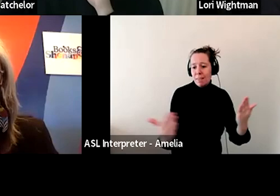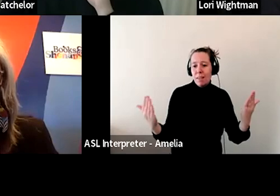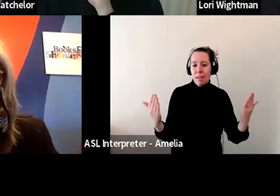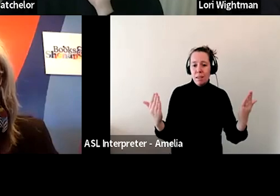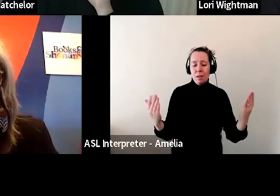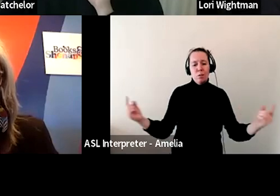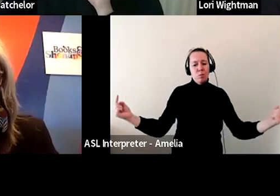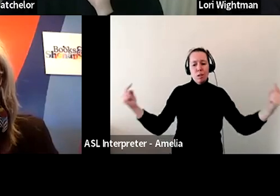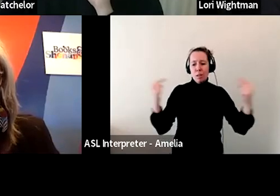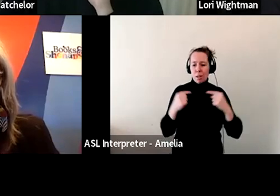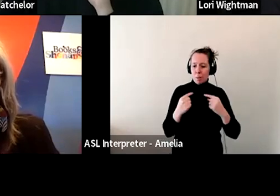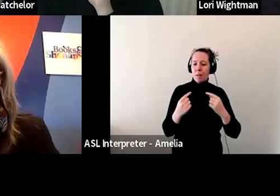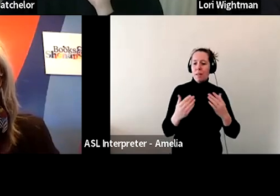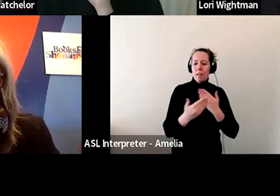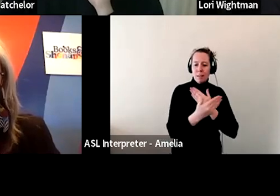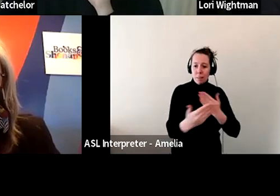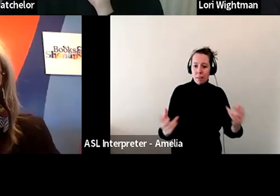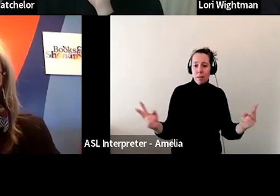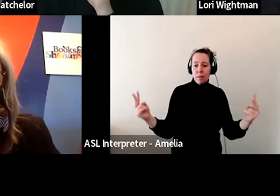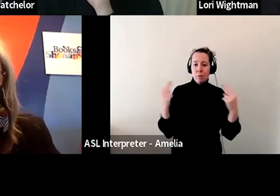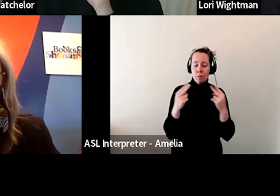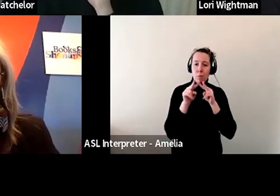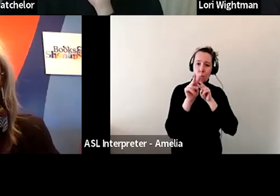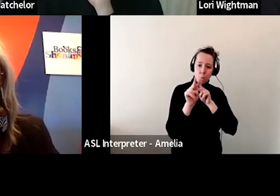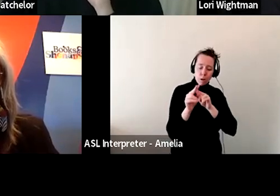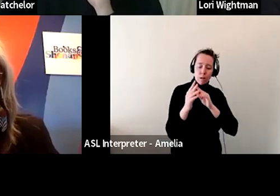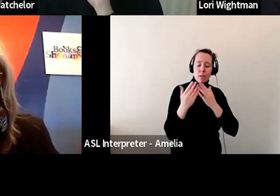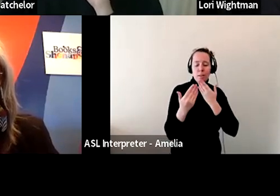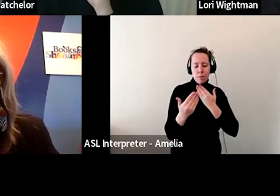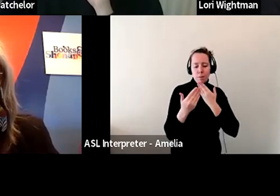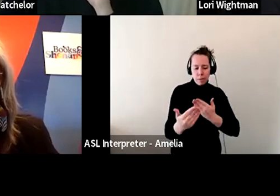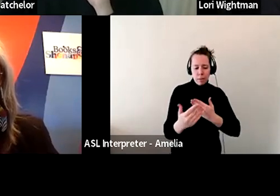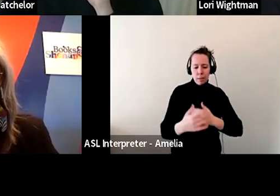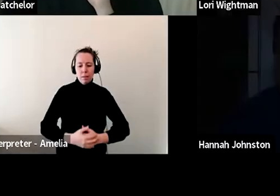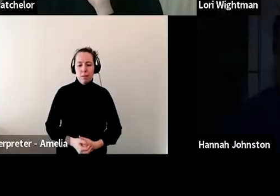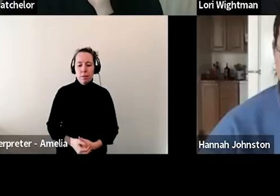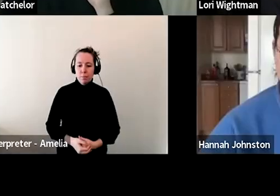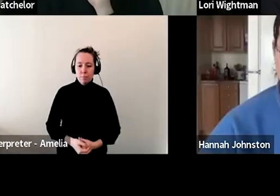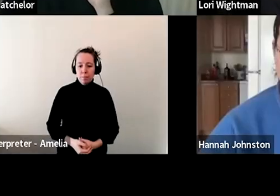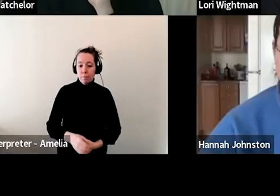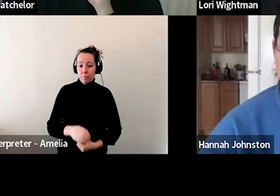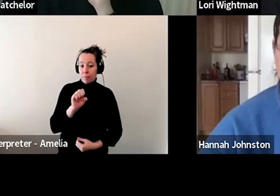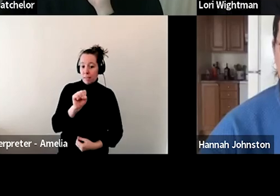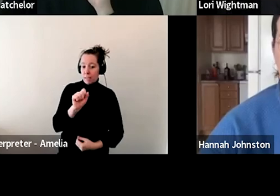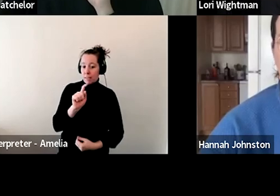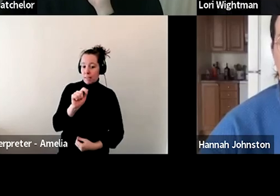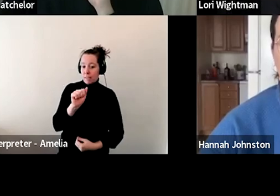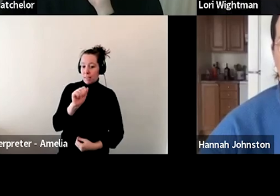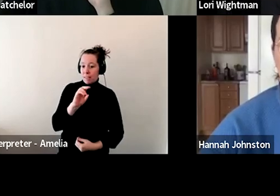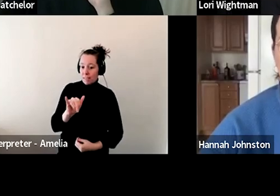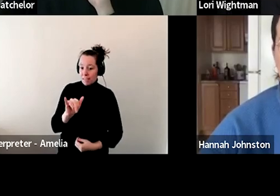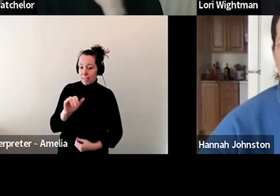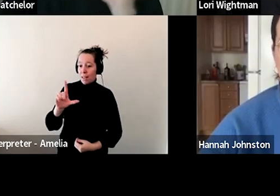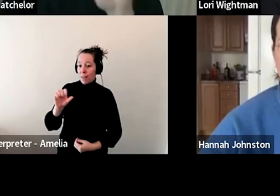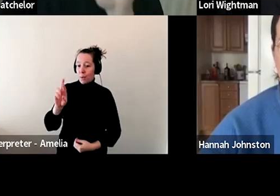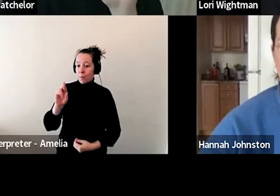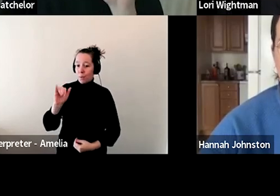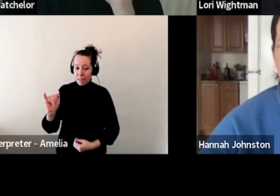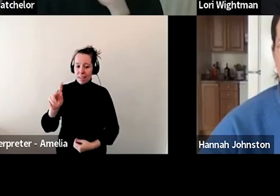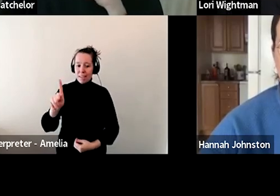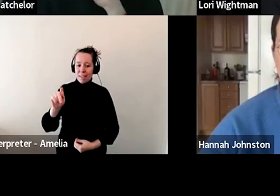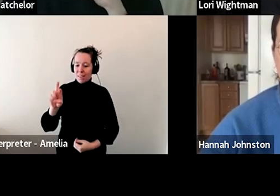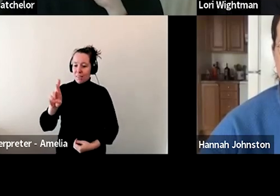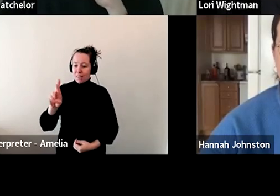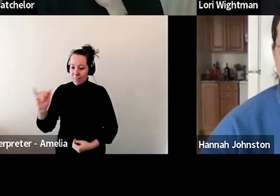for listening in. And thank you, Stacey, Lori, and Carrie for your awesome stories. And there's